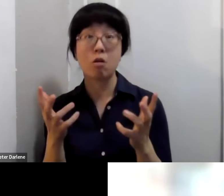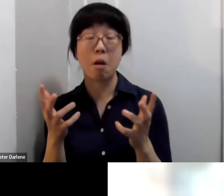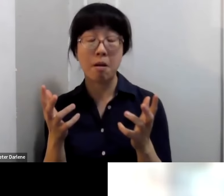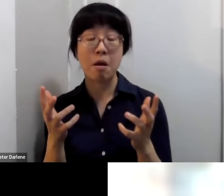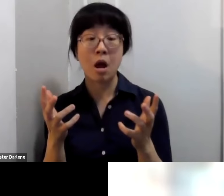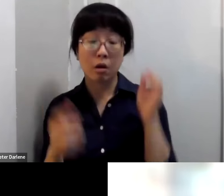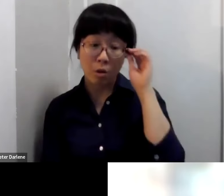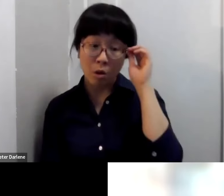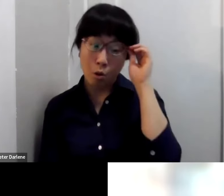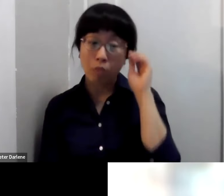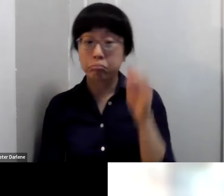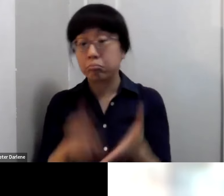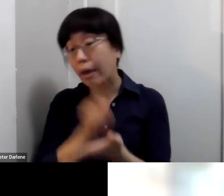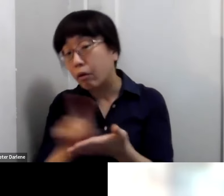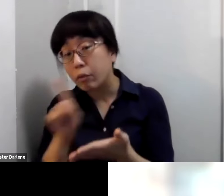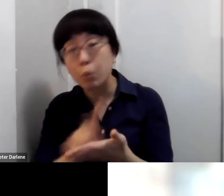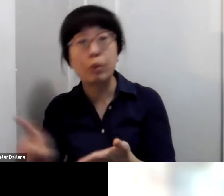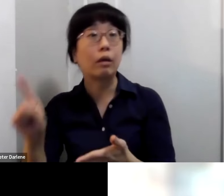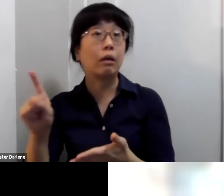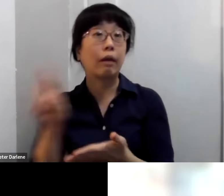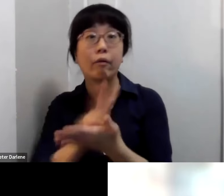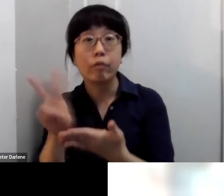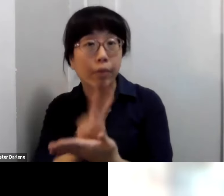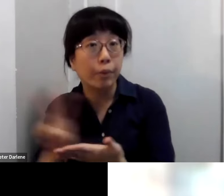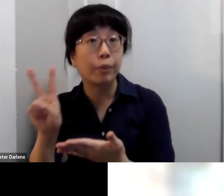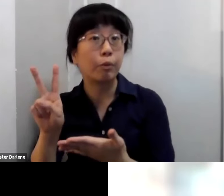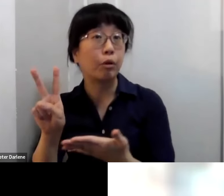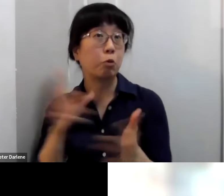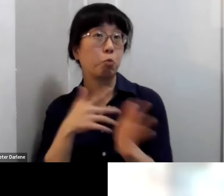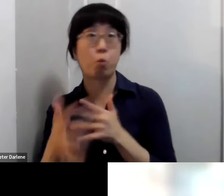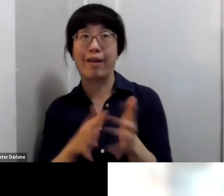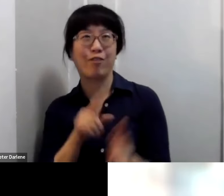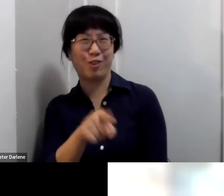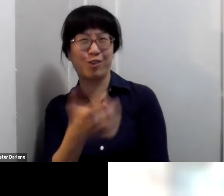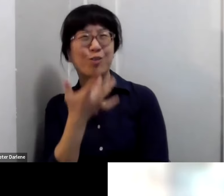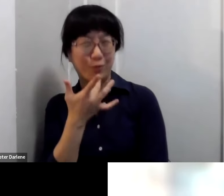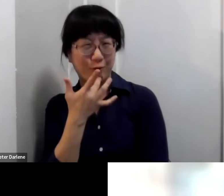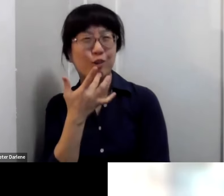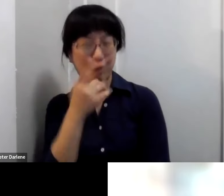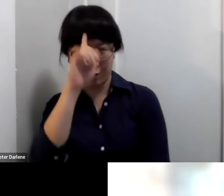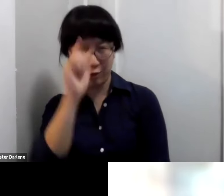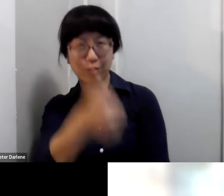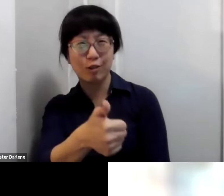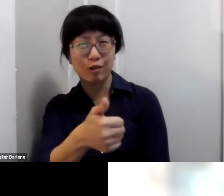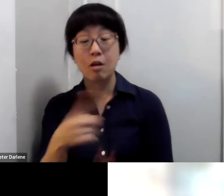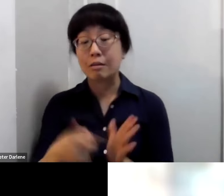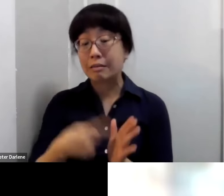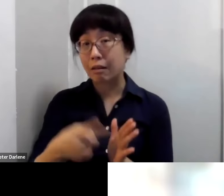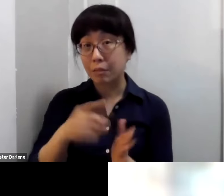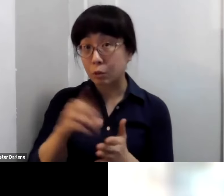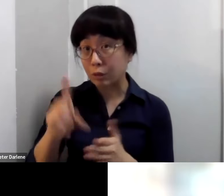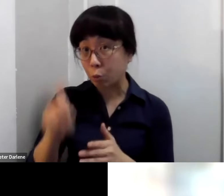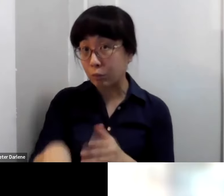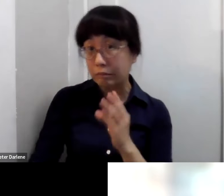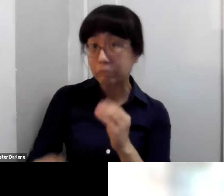They can schedule once every week, once every other week, whatever that preference is. Sometimes our students that need a little bit more extra